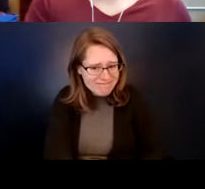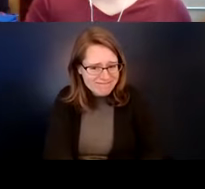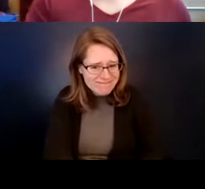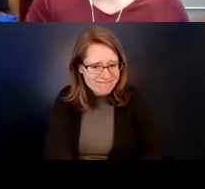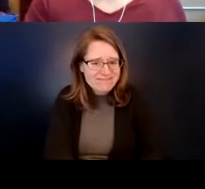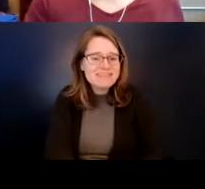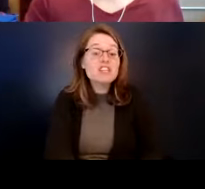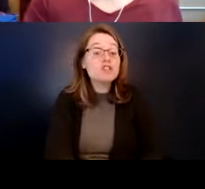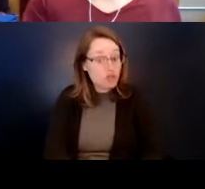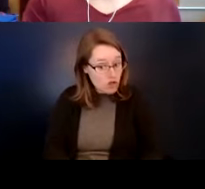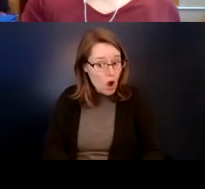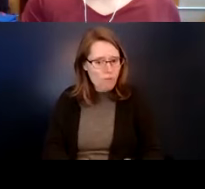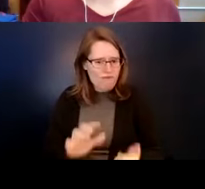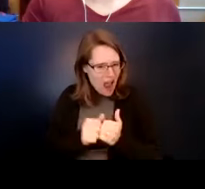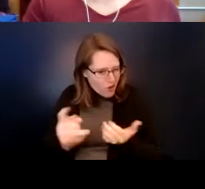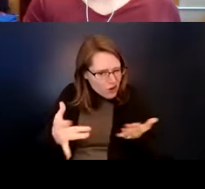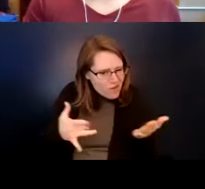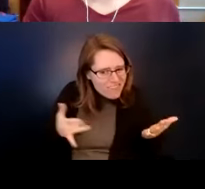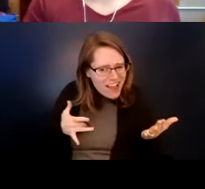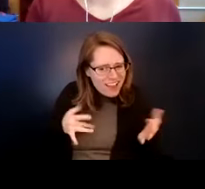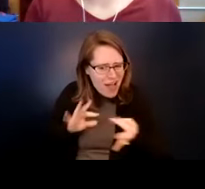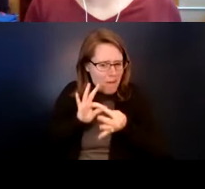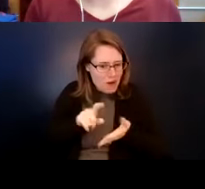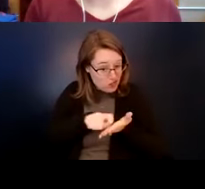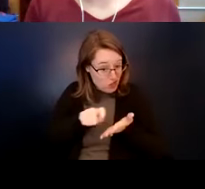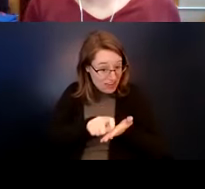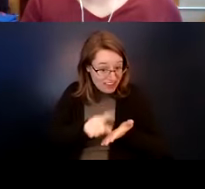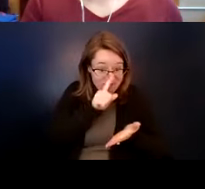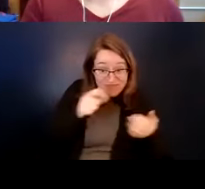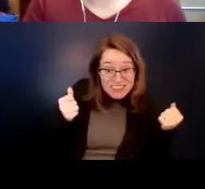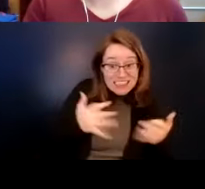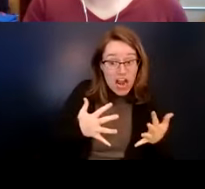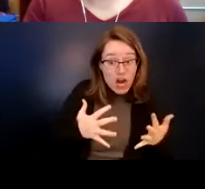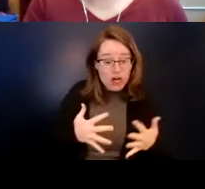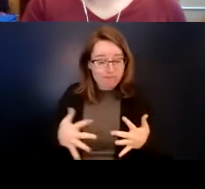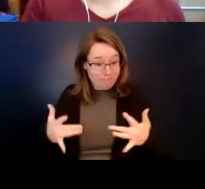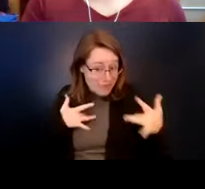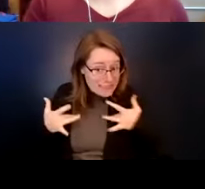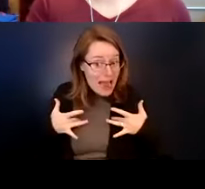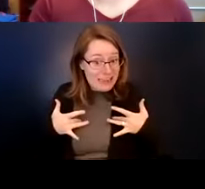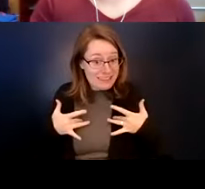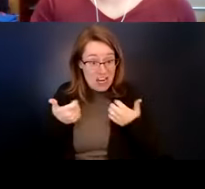So how do you feel about journaling? Does it scare you or excite you? Have you tried it before?